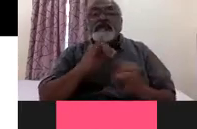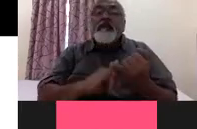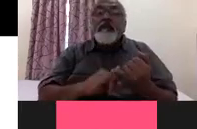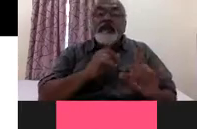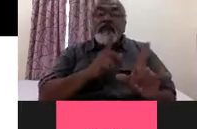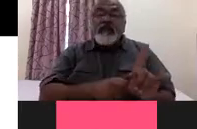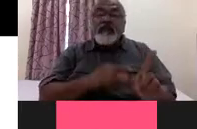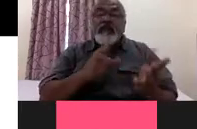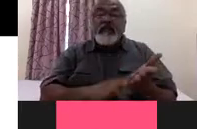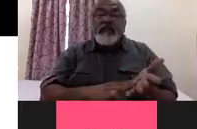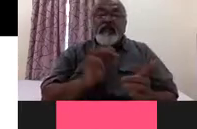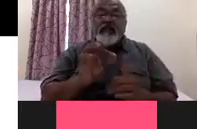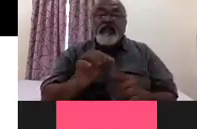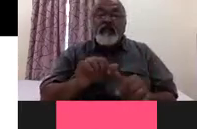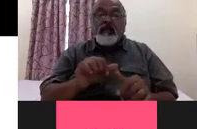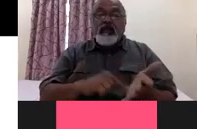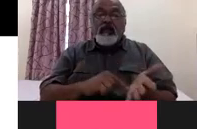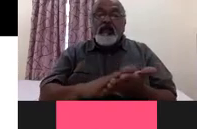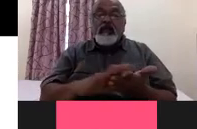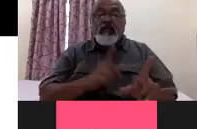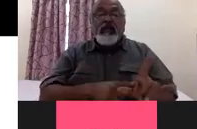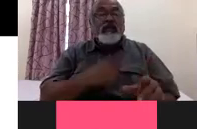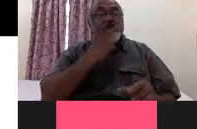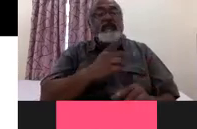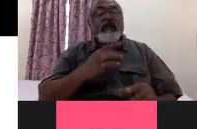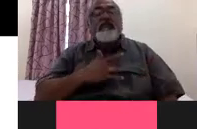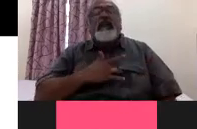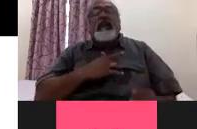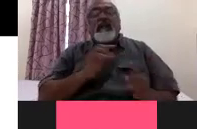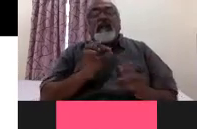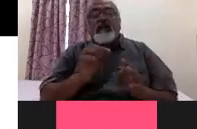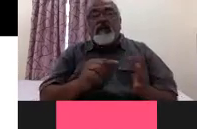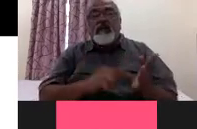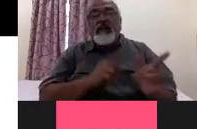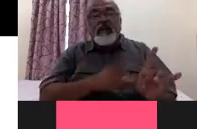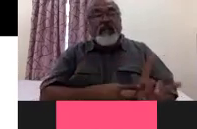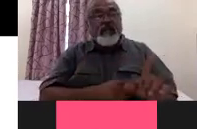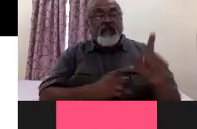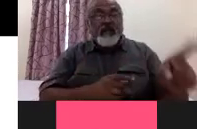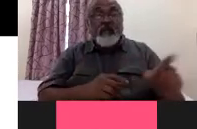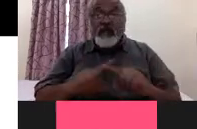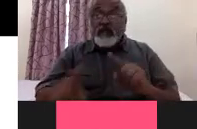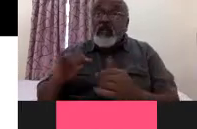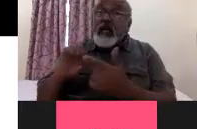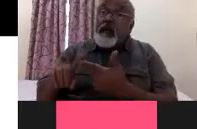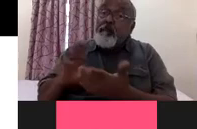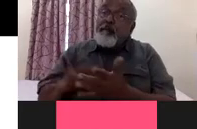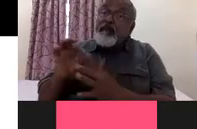the sympathy is a feeling of pity for someone, and empathy means to deeply feel the issues, and but I